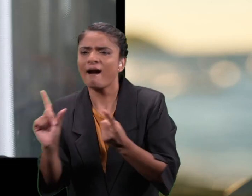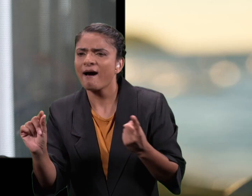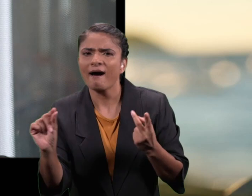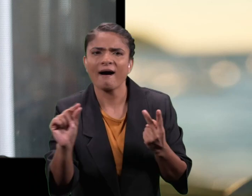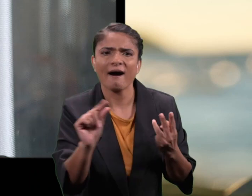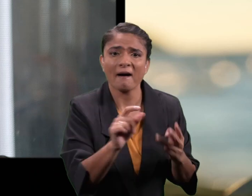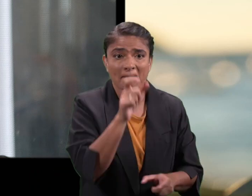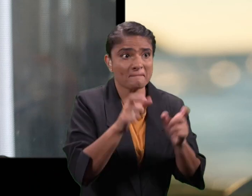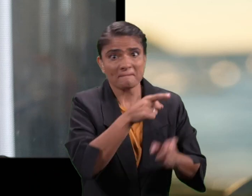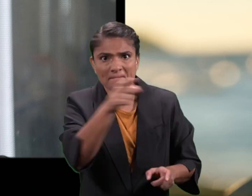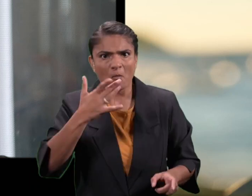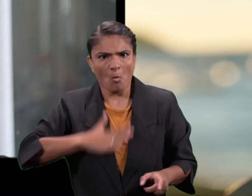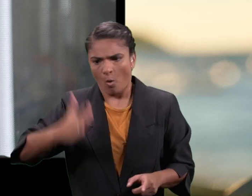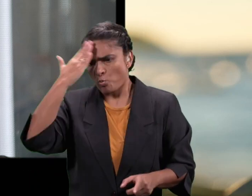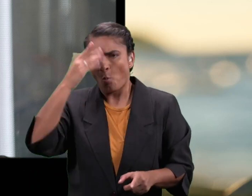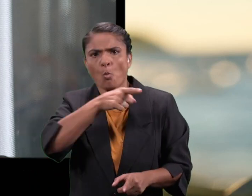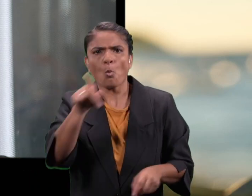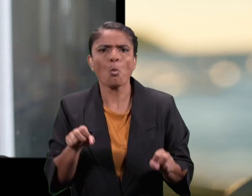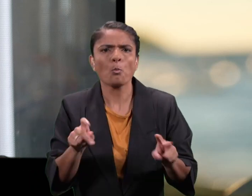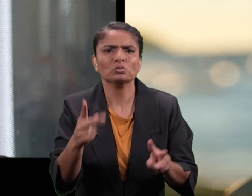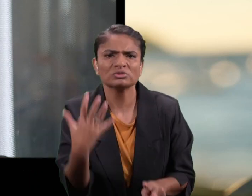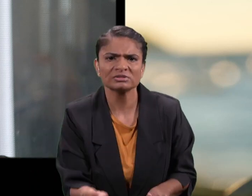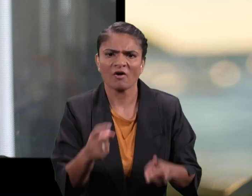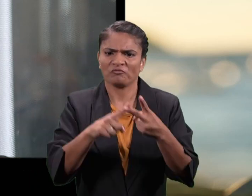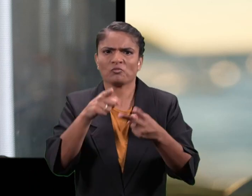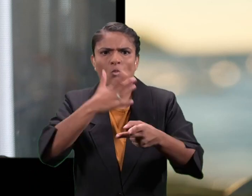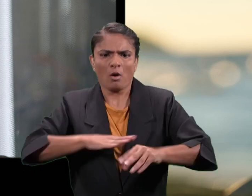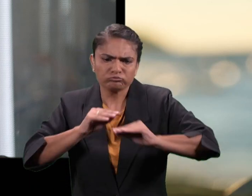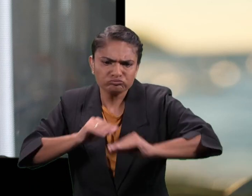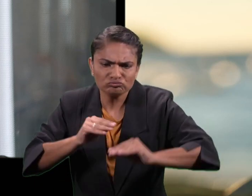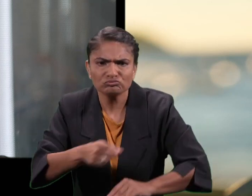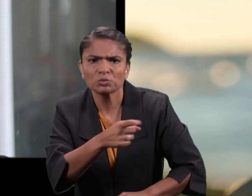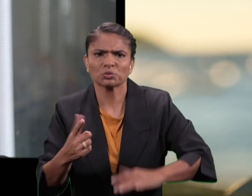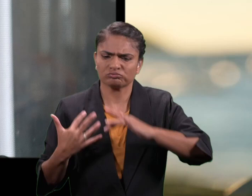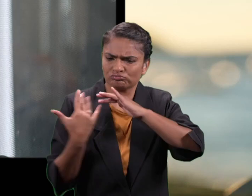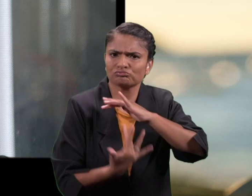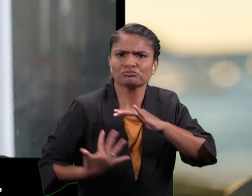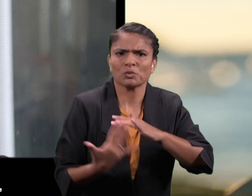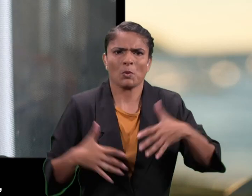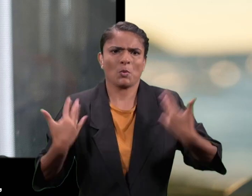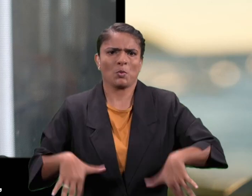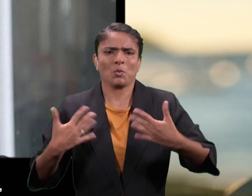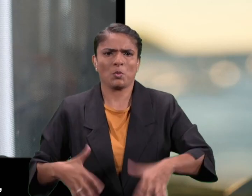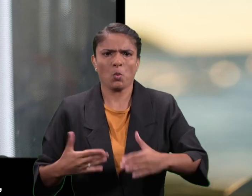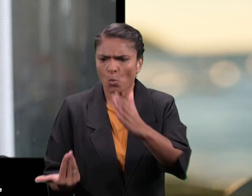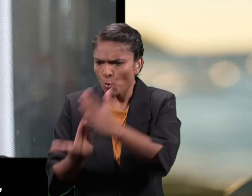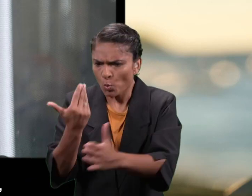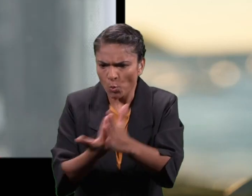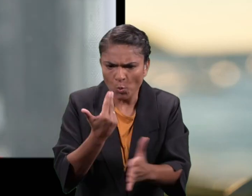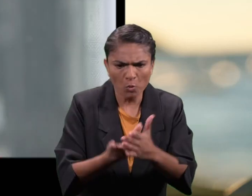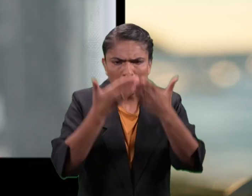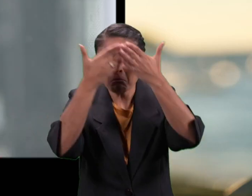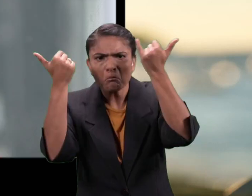to know about your disability, people that will engage with you more, people that will love to educate you on different things that you didn't